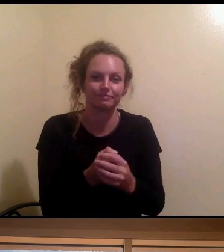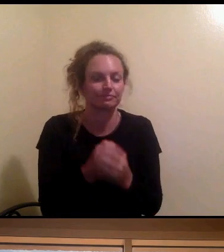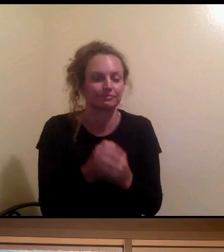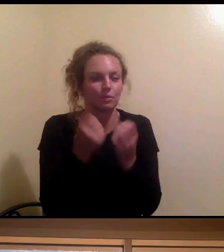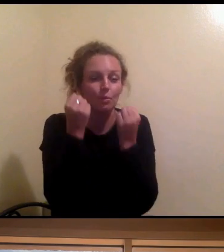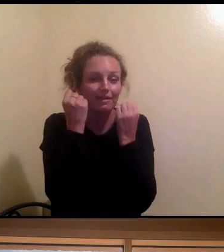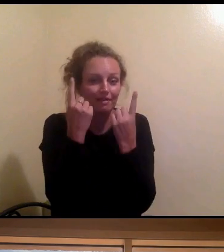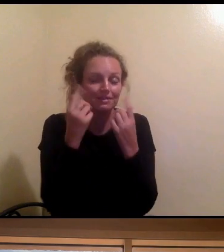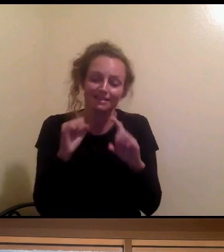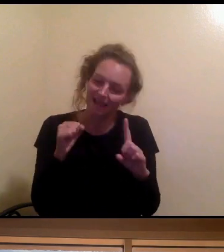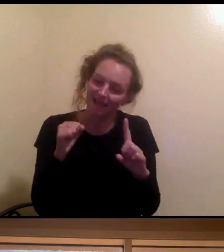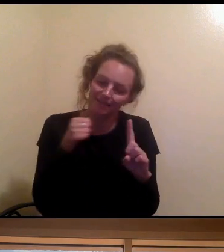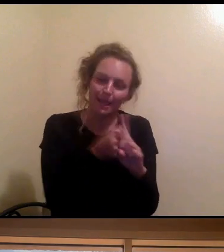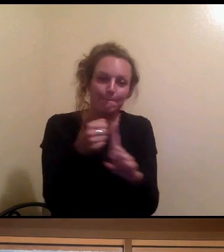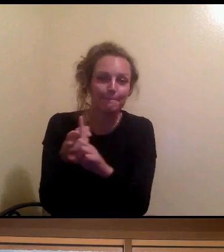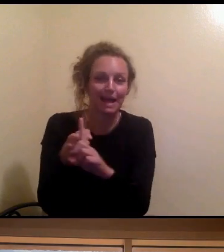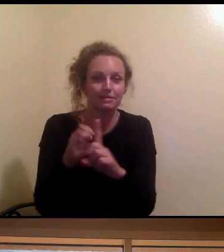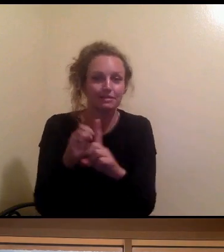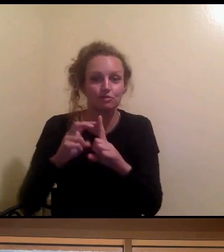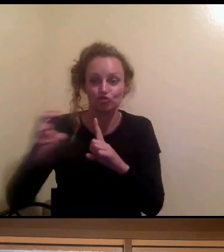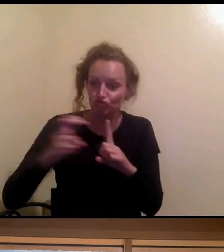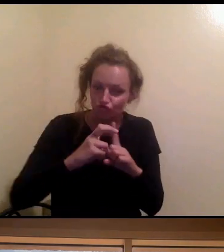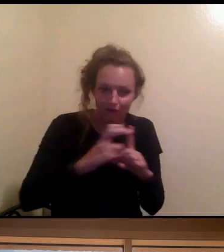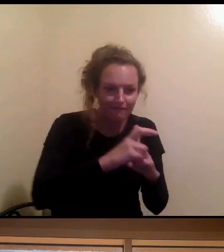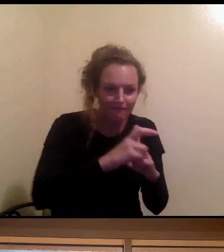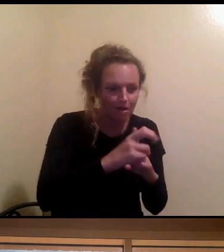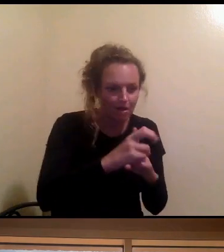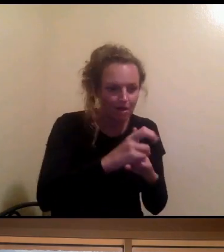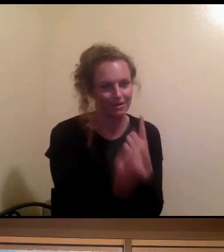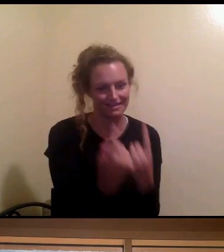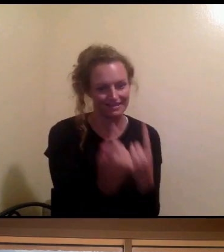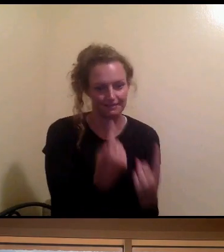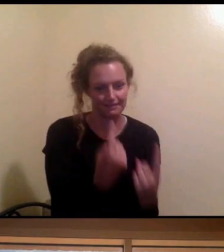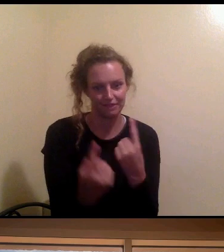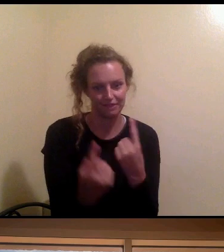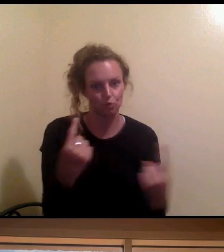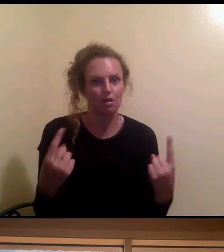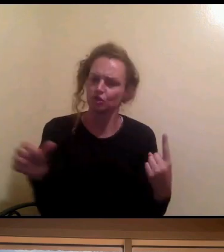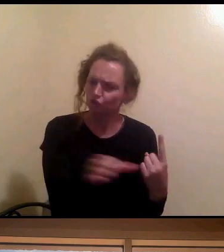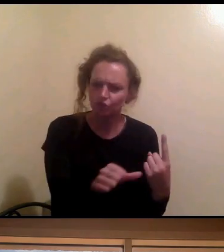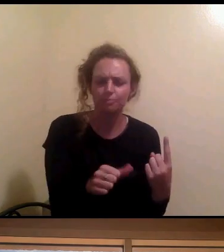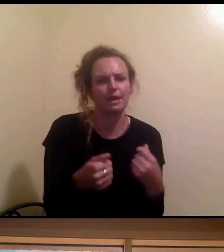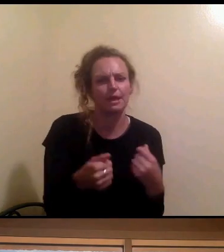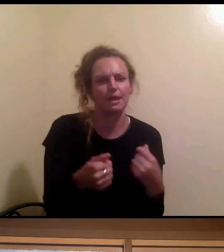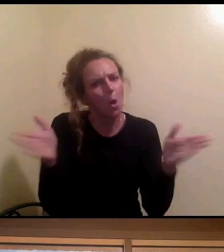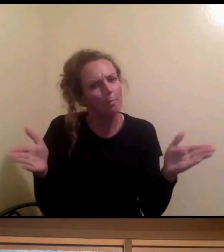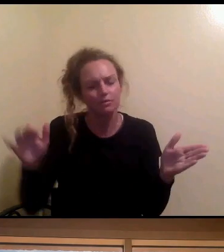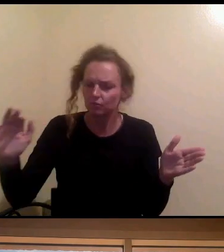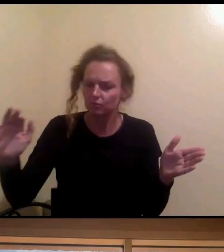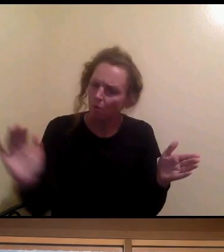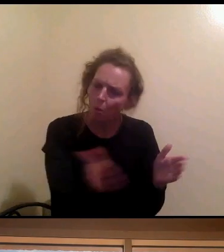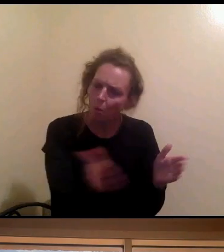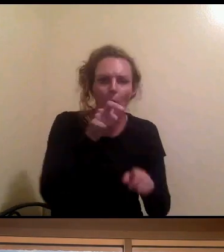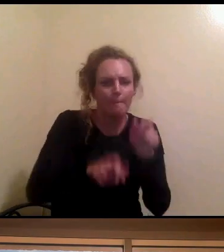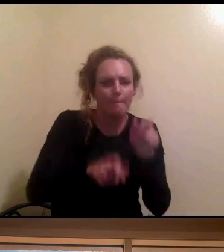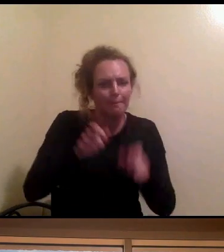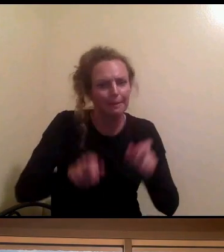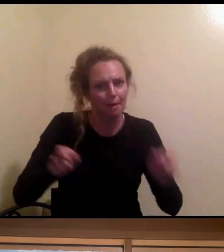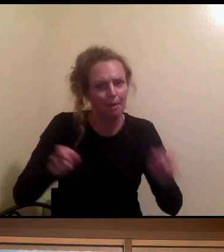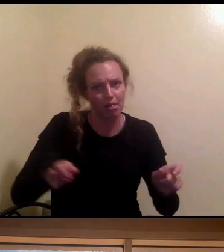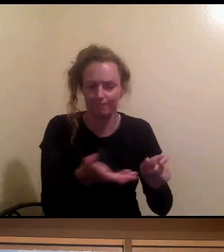on individuals on a human level should extend to all people, regardless of insert some designation.